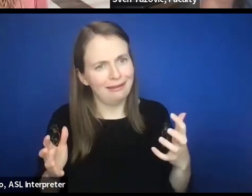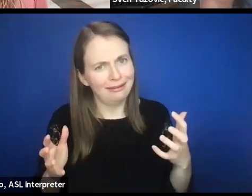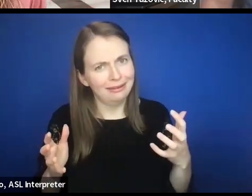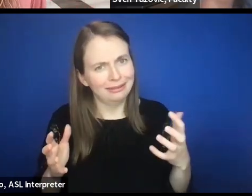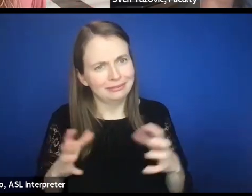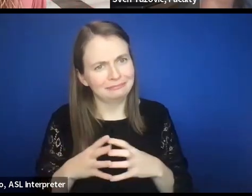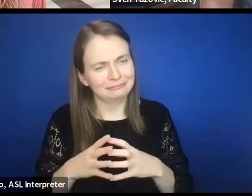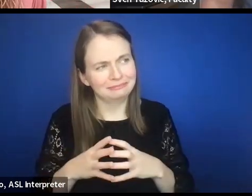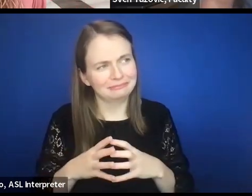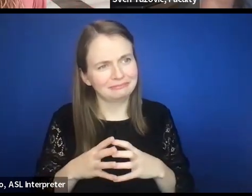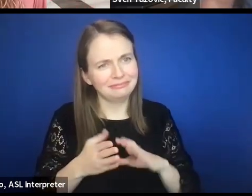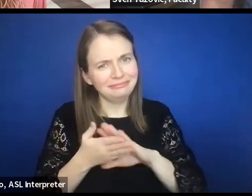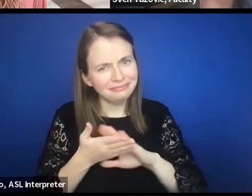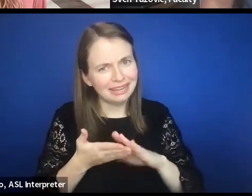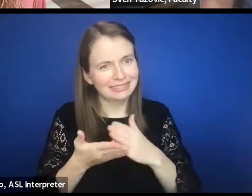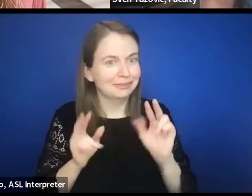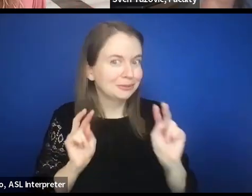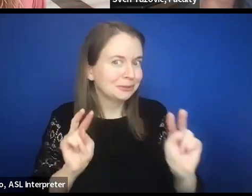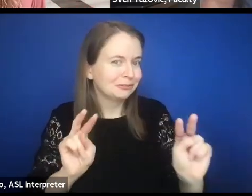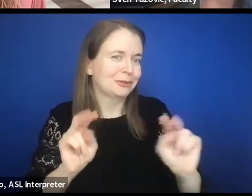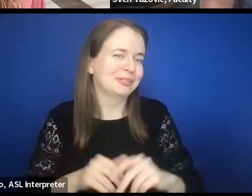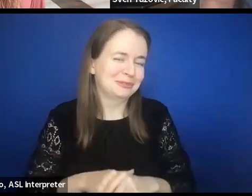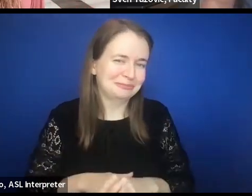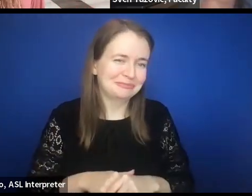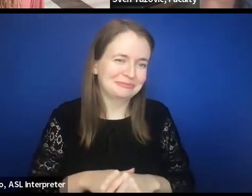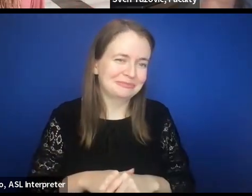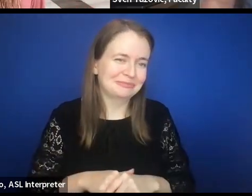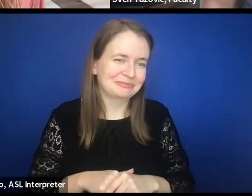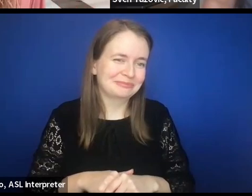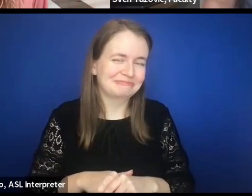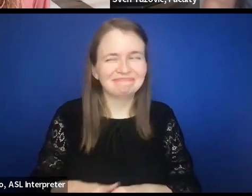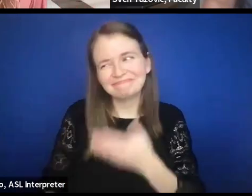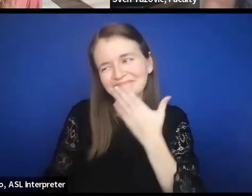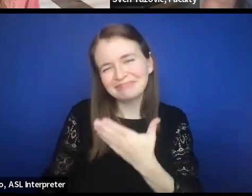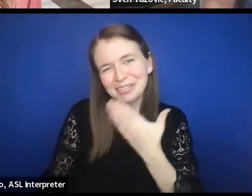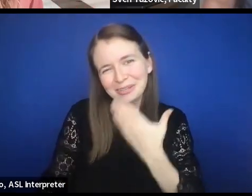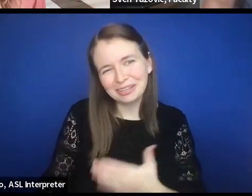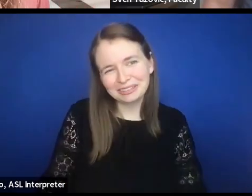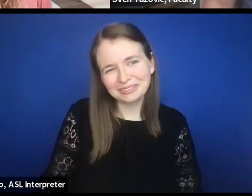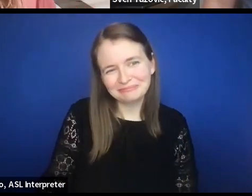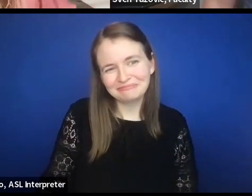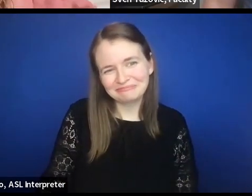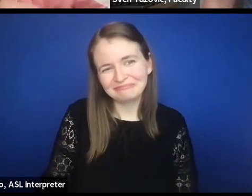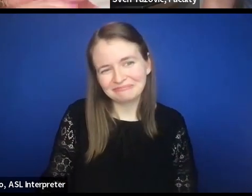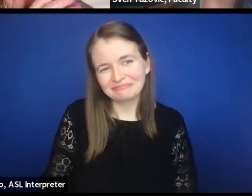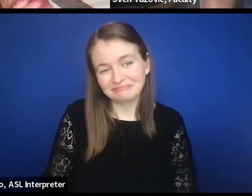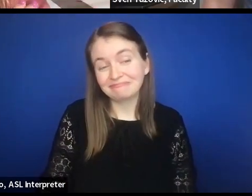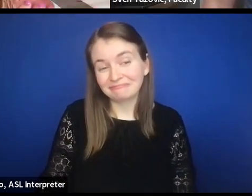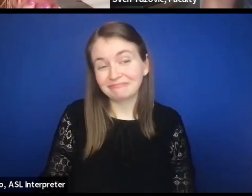the very nice things I was looking forward to. Thank you, and thank you. I think you touched